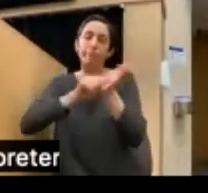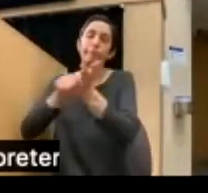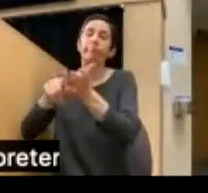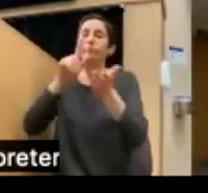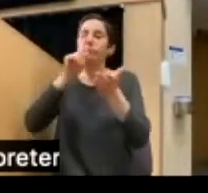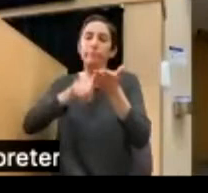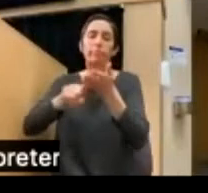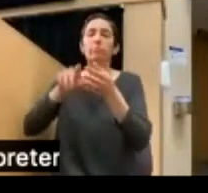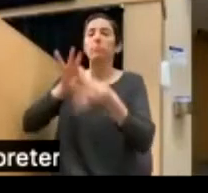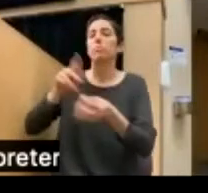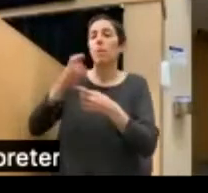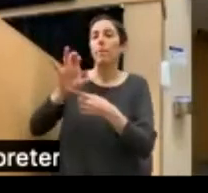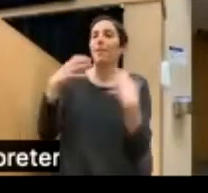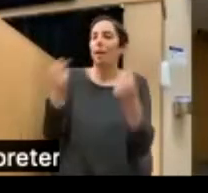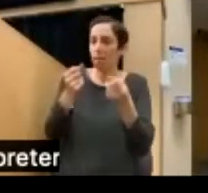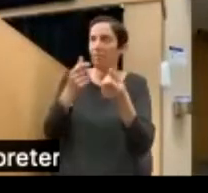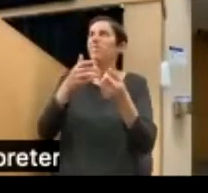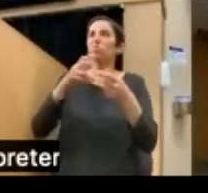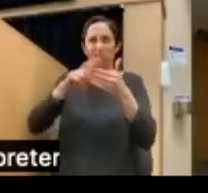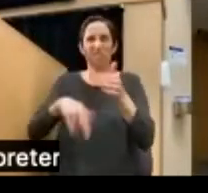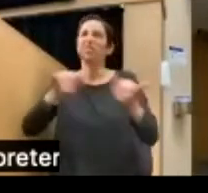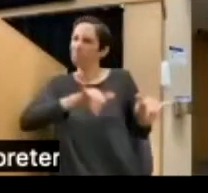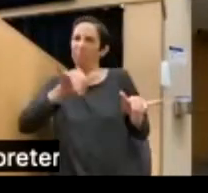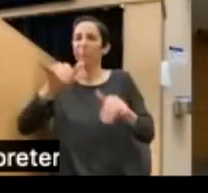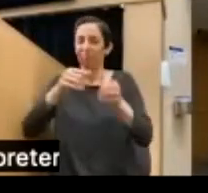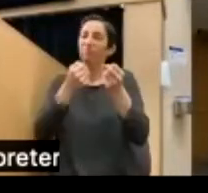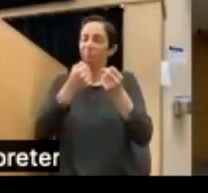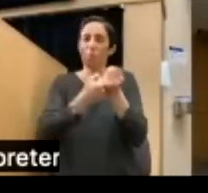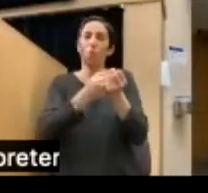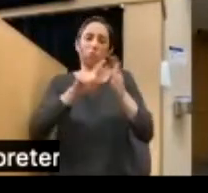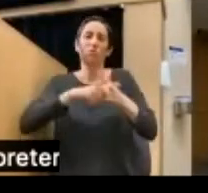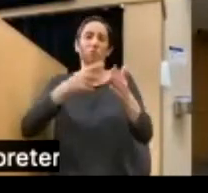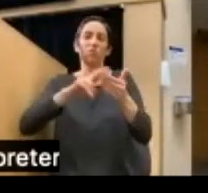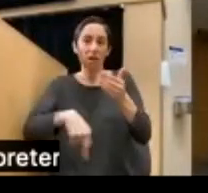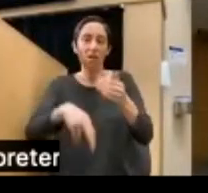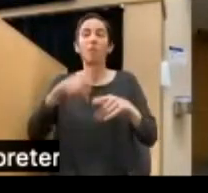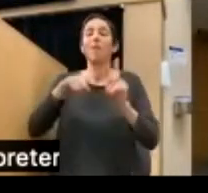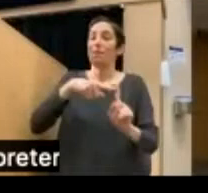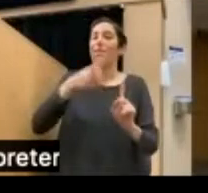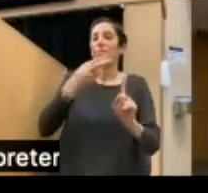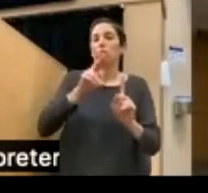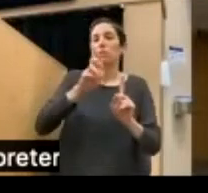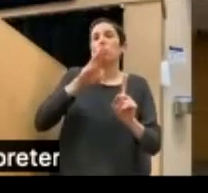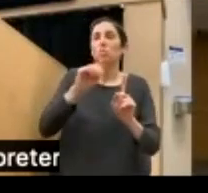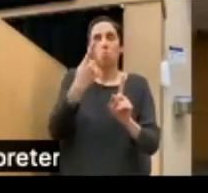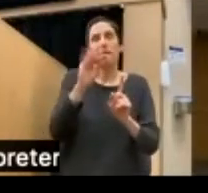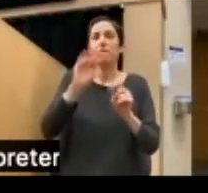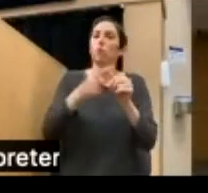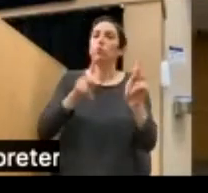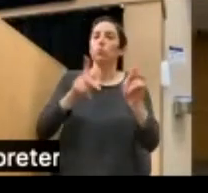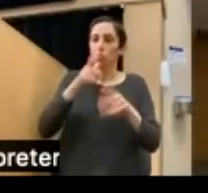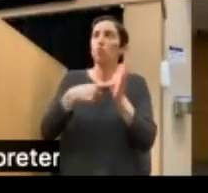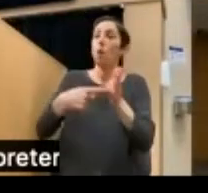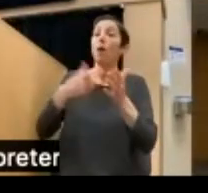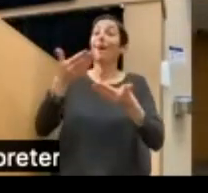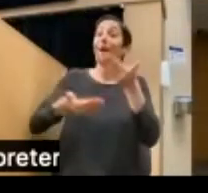was one of the first people to show that kindness can actually change biology. So let's talk